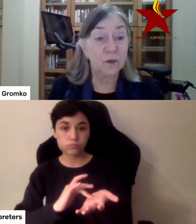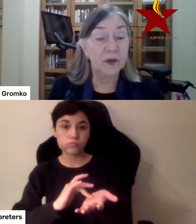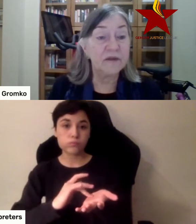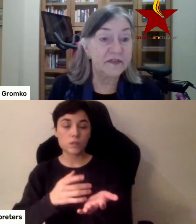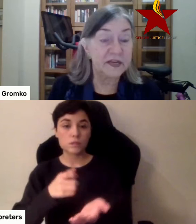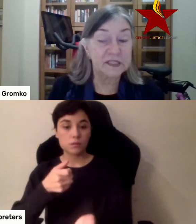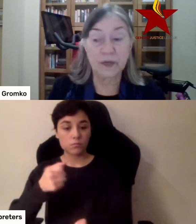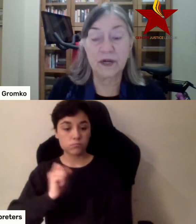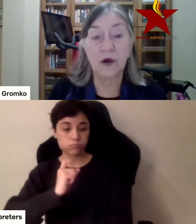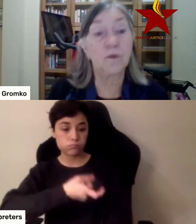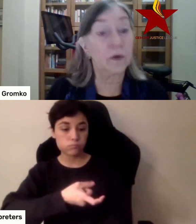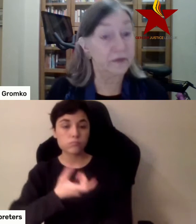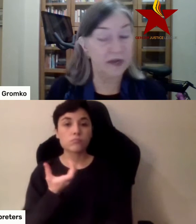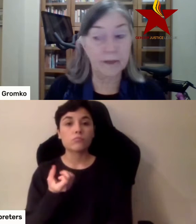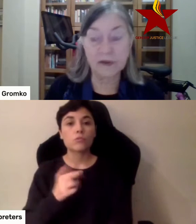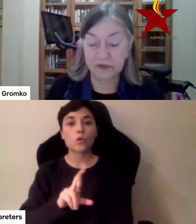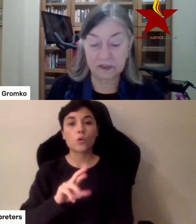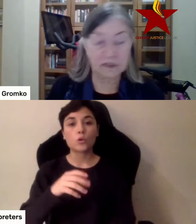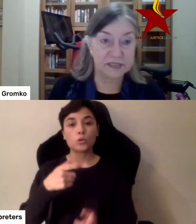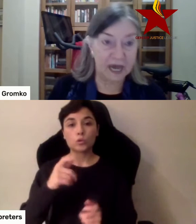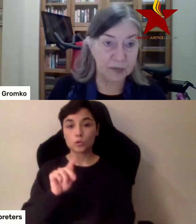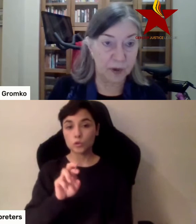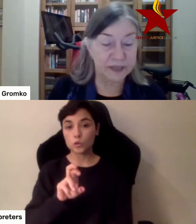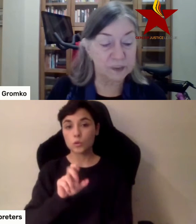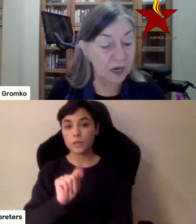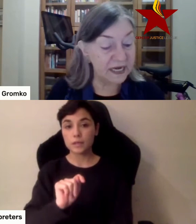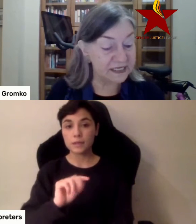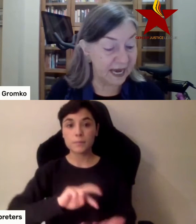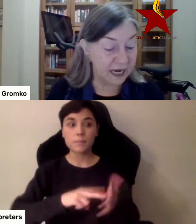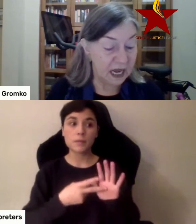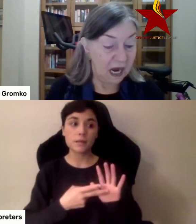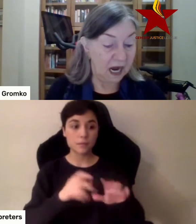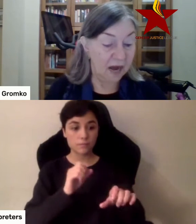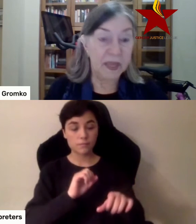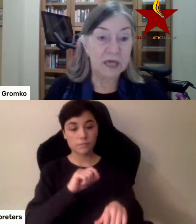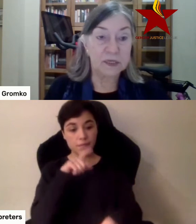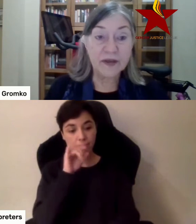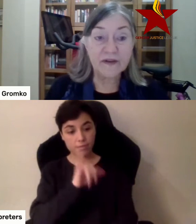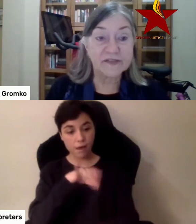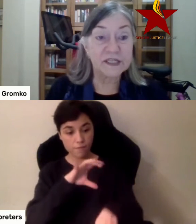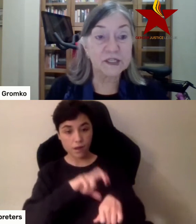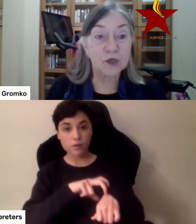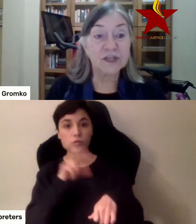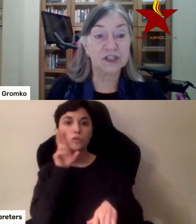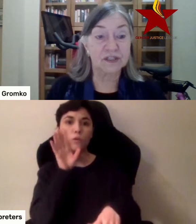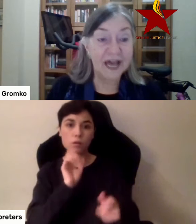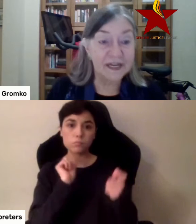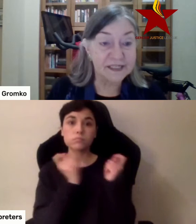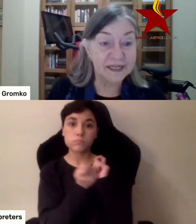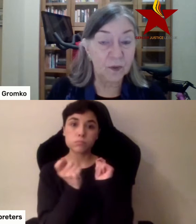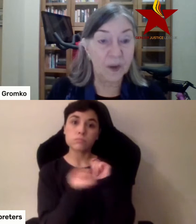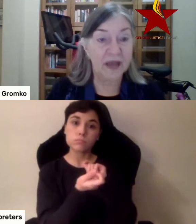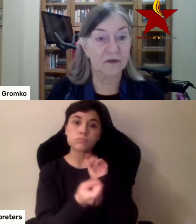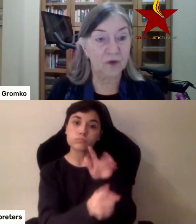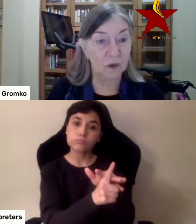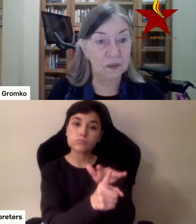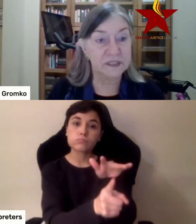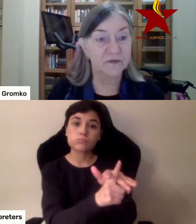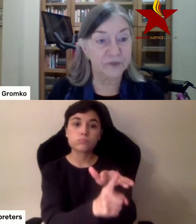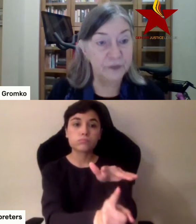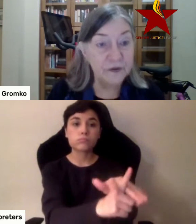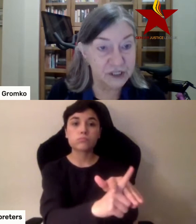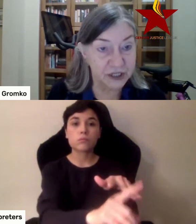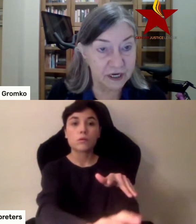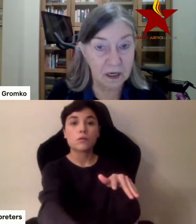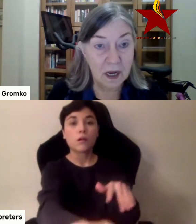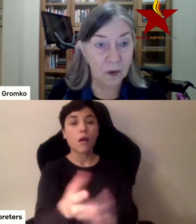I think that one of the things that we know, well, a couple of little side points. One is that we have seen so much less in the way of colds